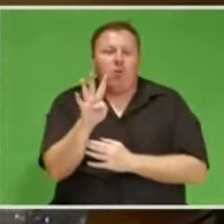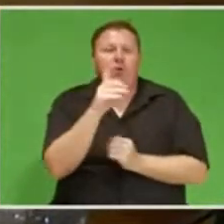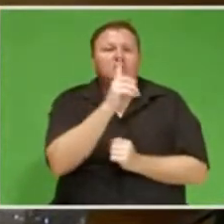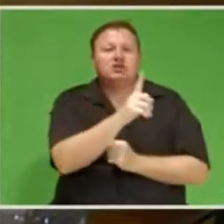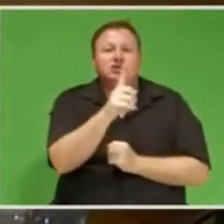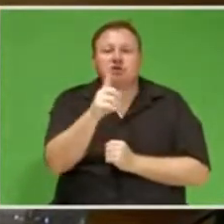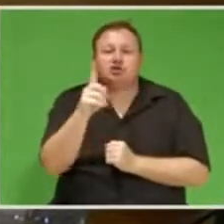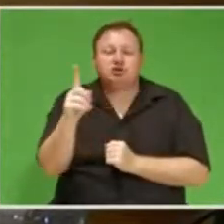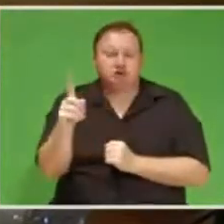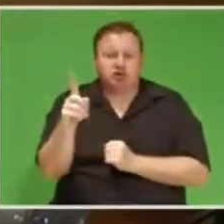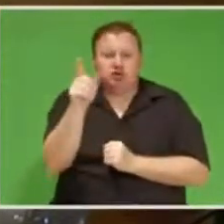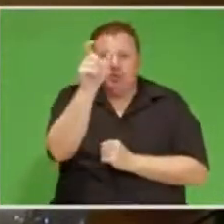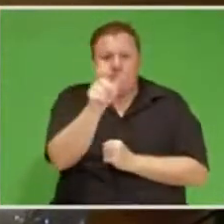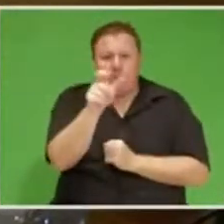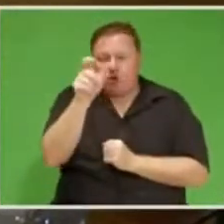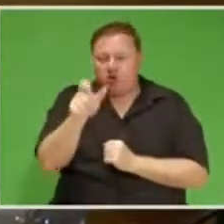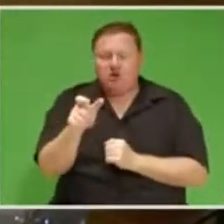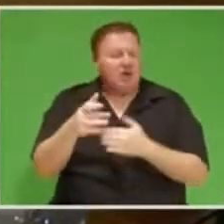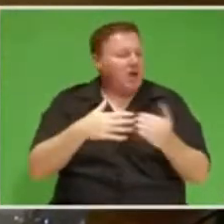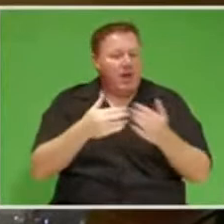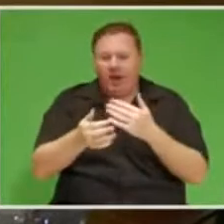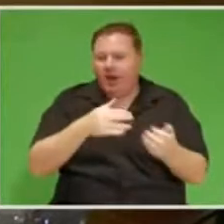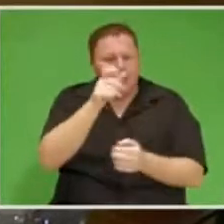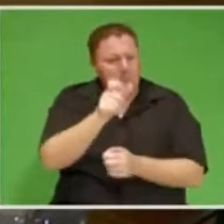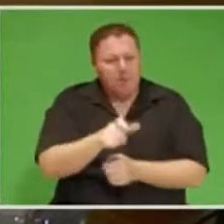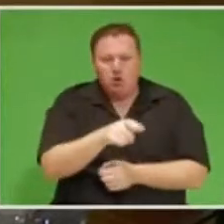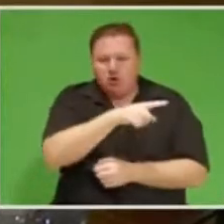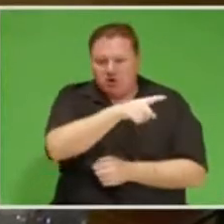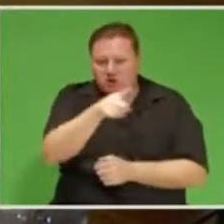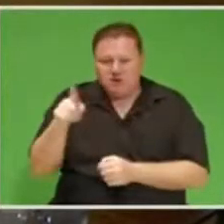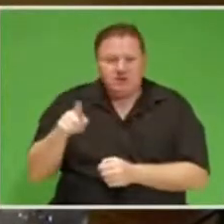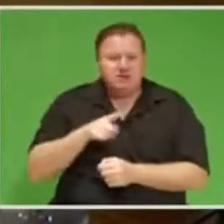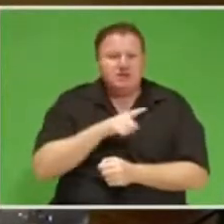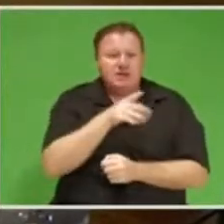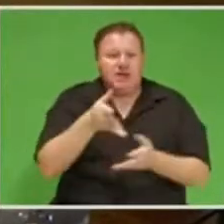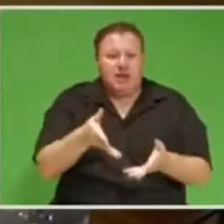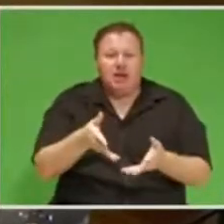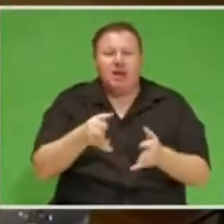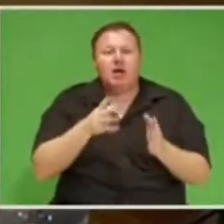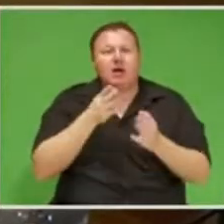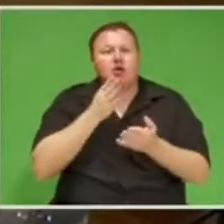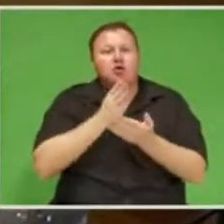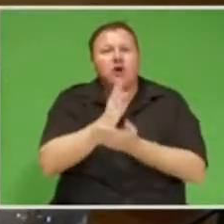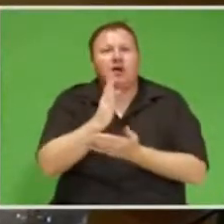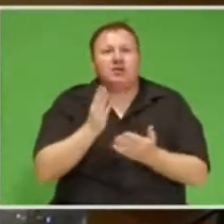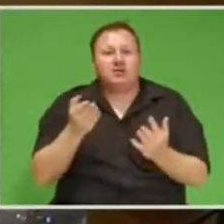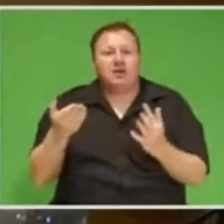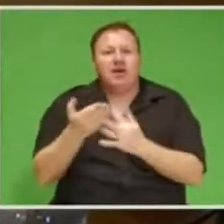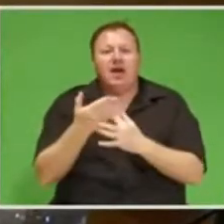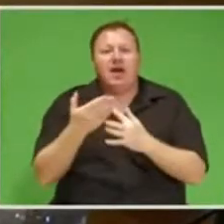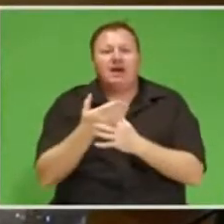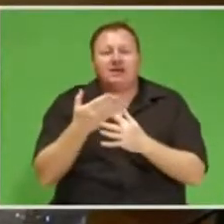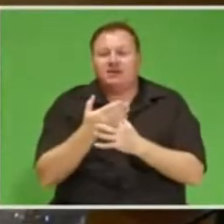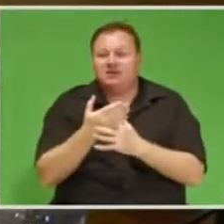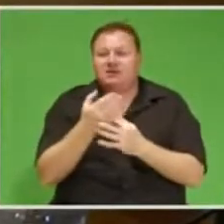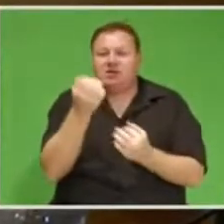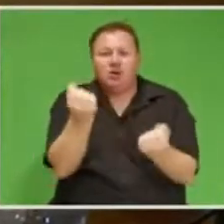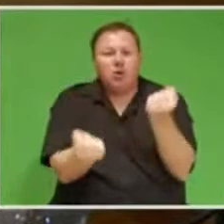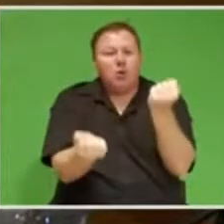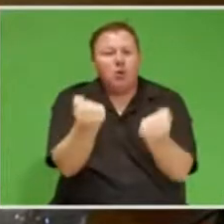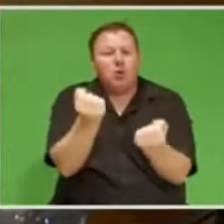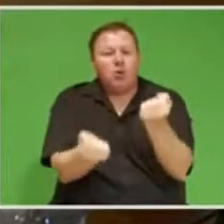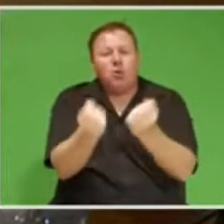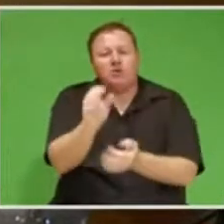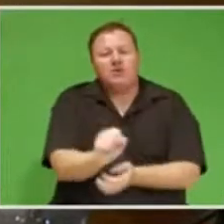everyone, any one of us here has a right to access the courts of the Republic of